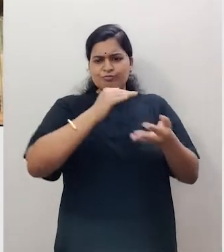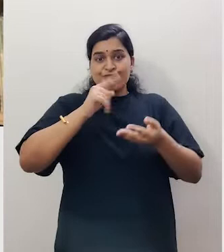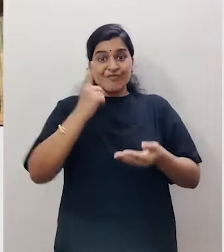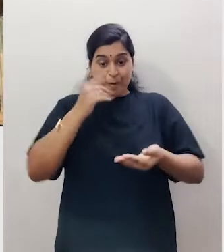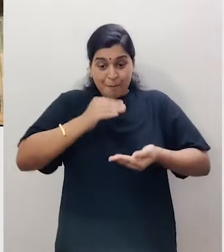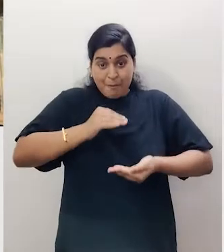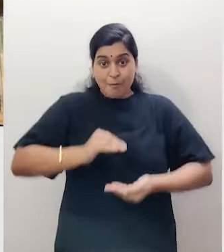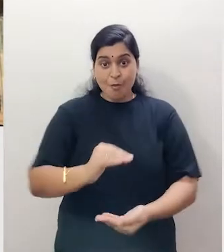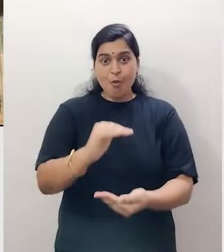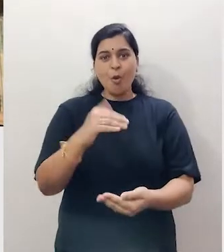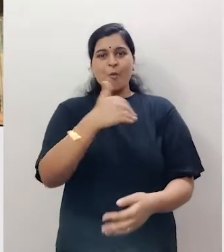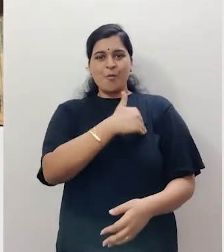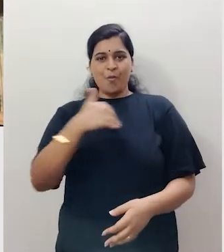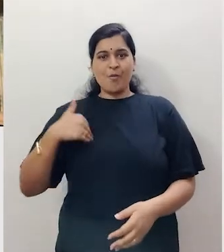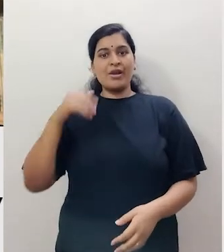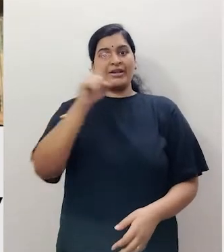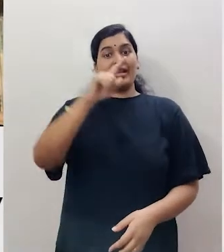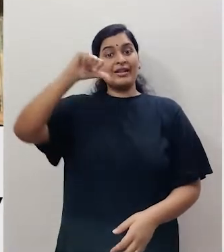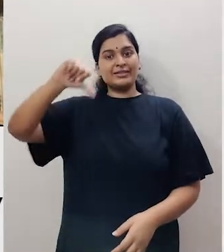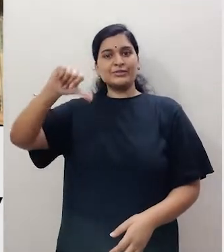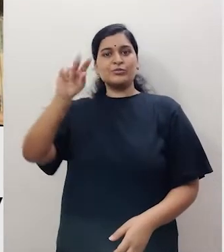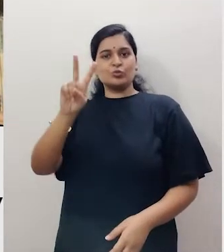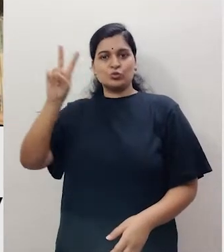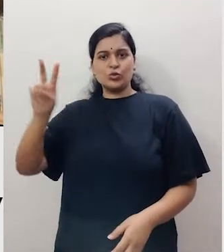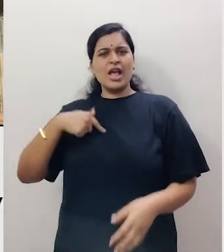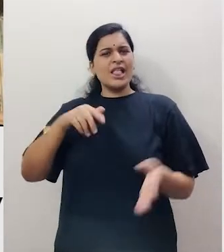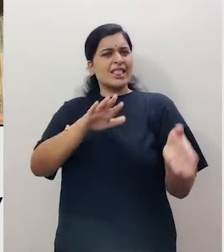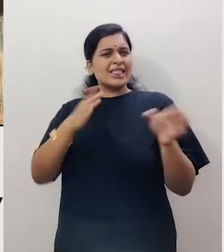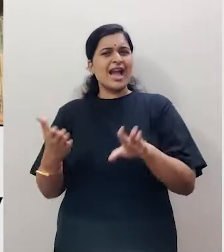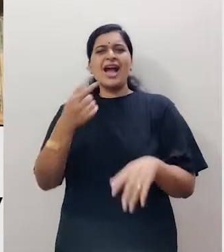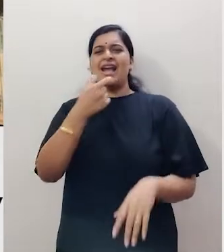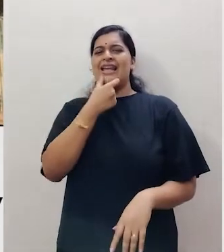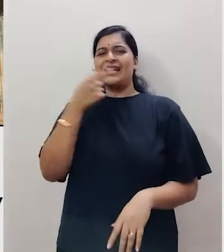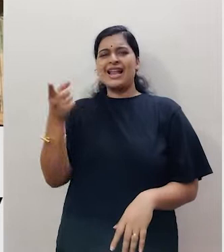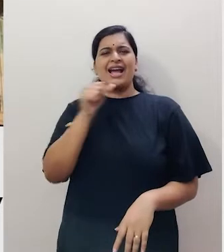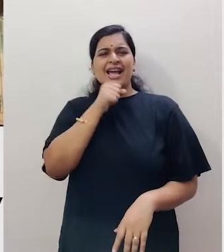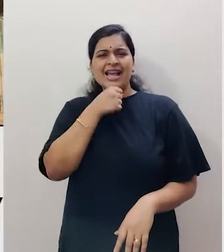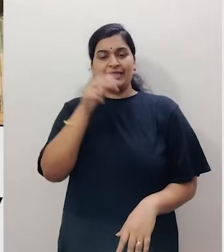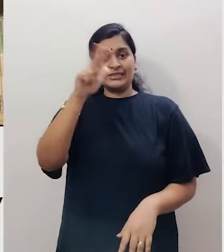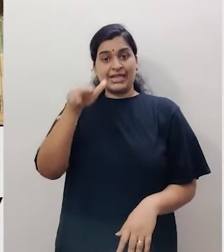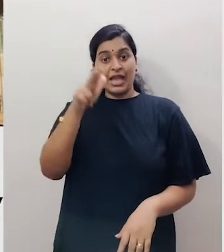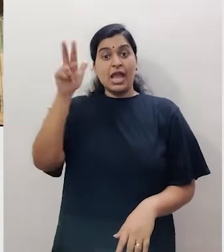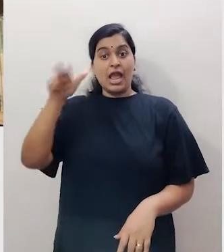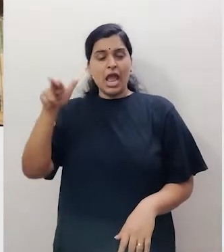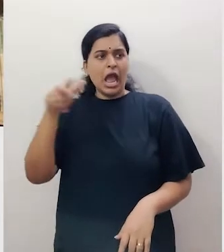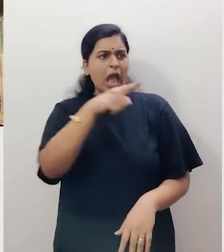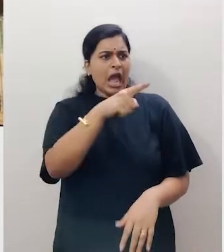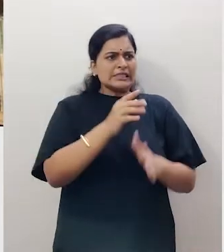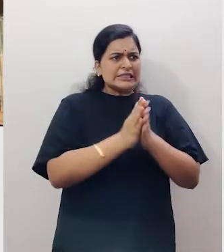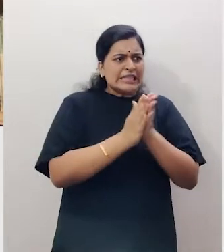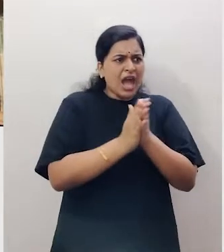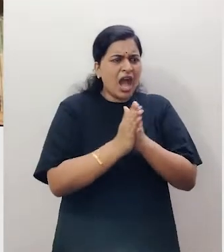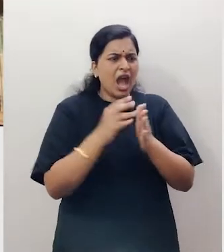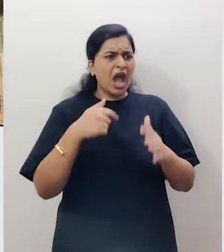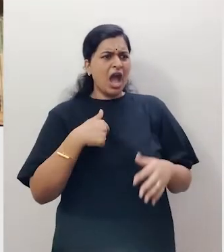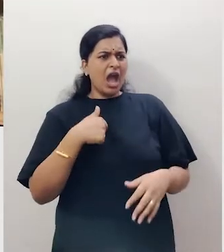England in 2011 at the age of 88. Beutlich first studied textiles in the late 1930s at the Polish School of Art, where he was introduced to